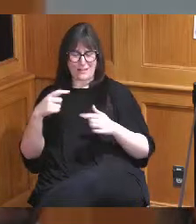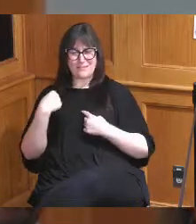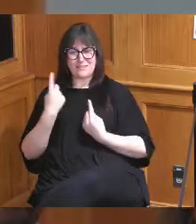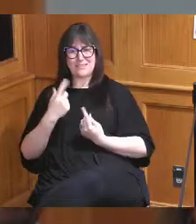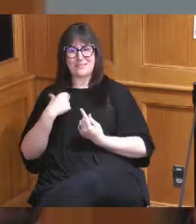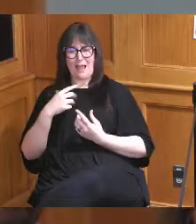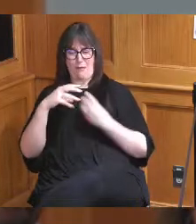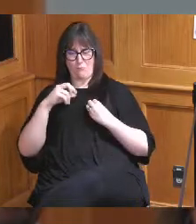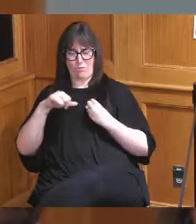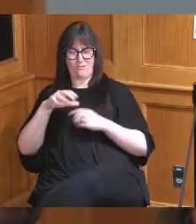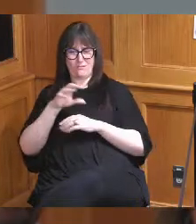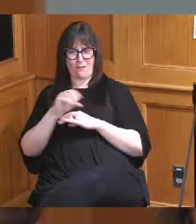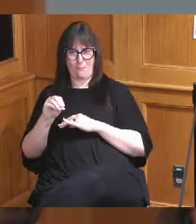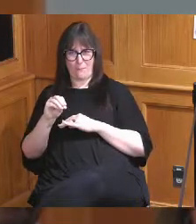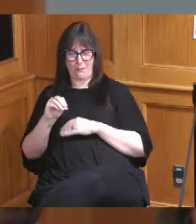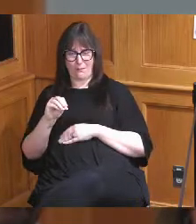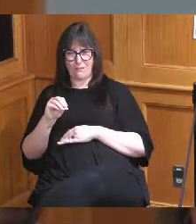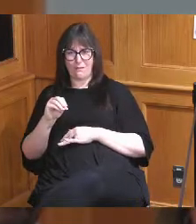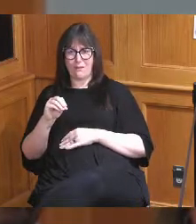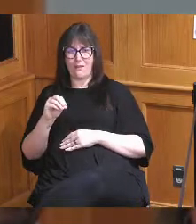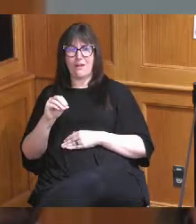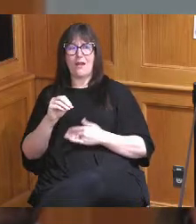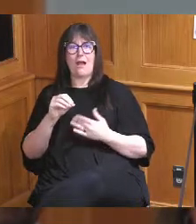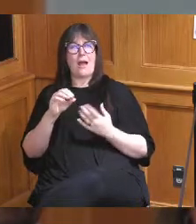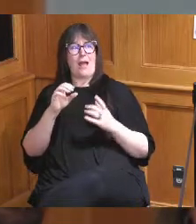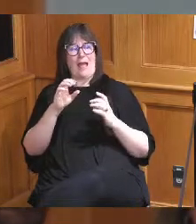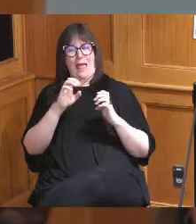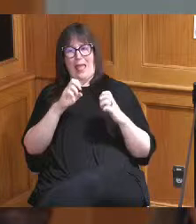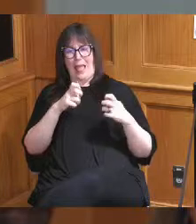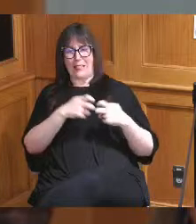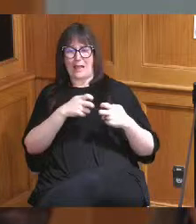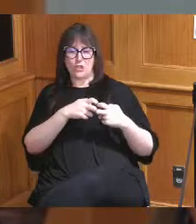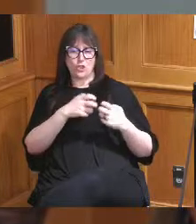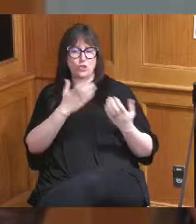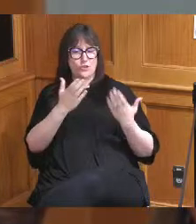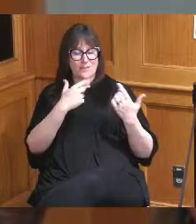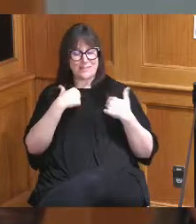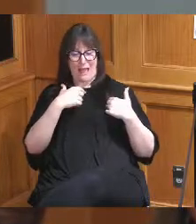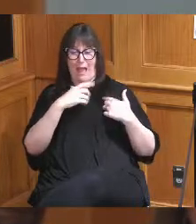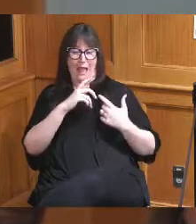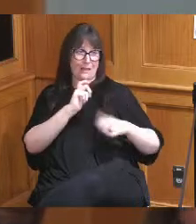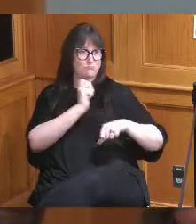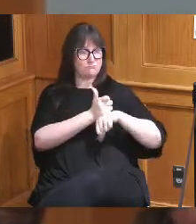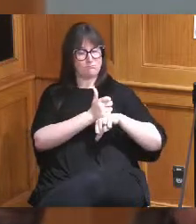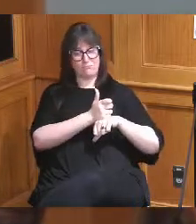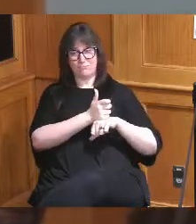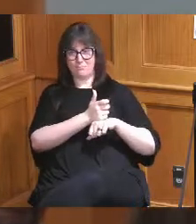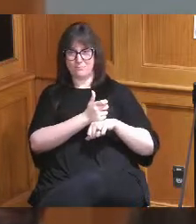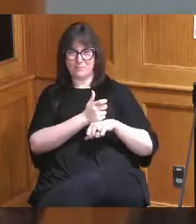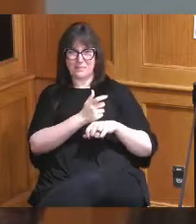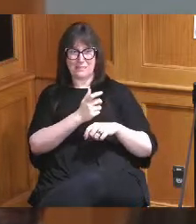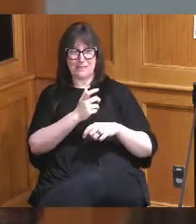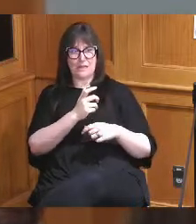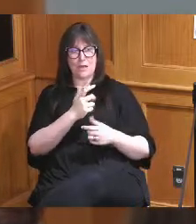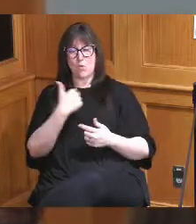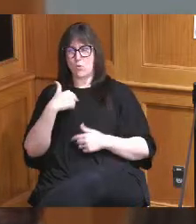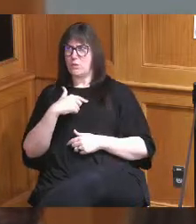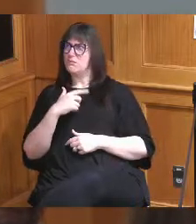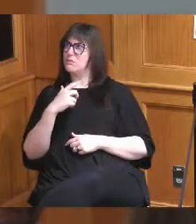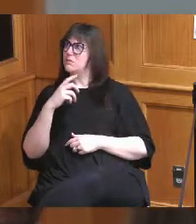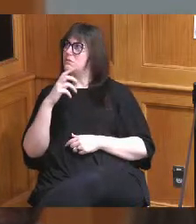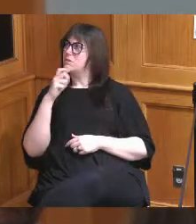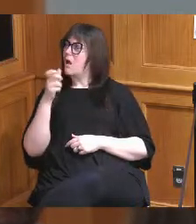company. I'm Parks Electrical Services. I'm the founder, the president. Been around since